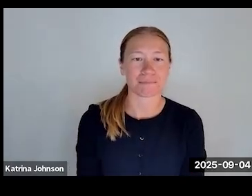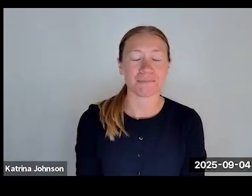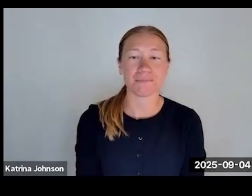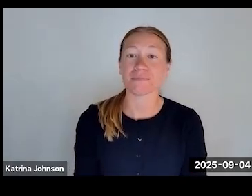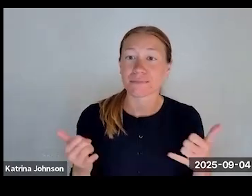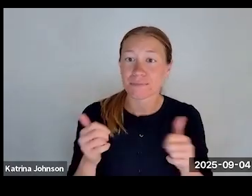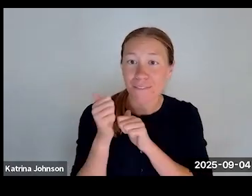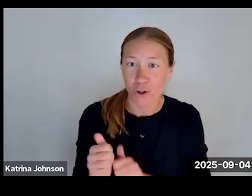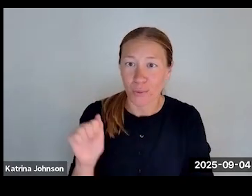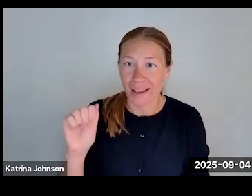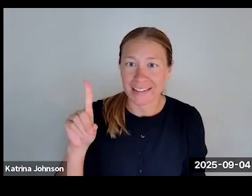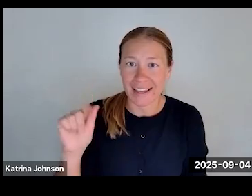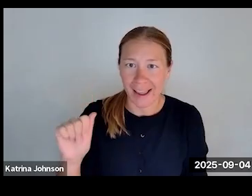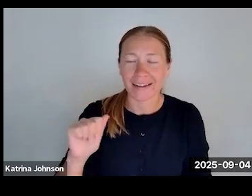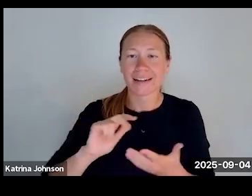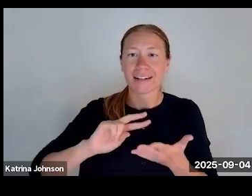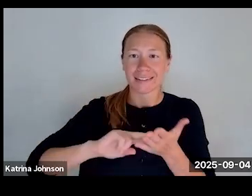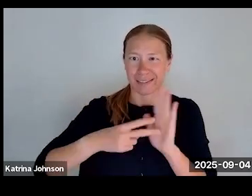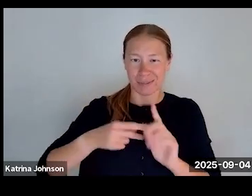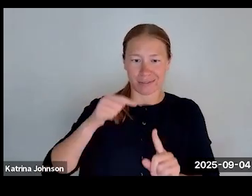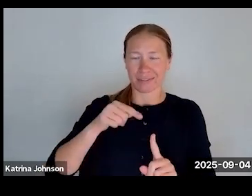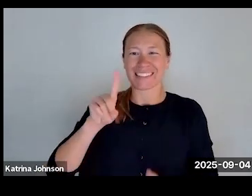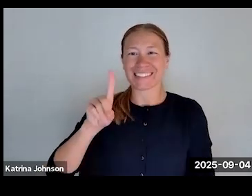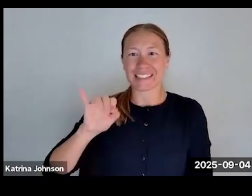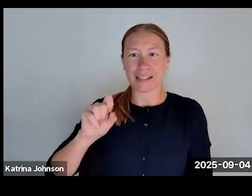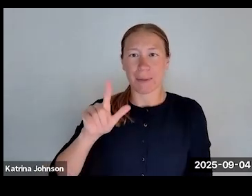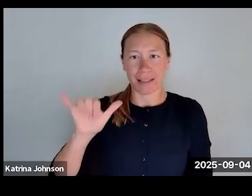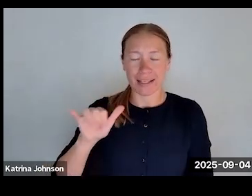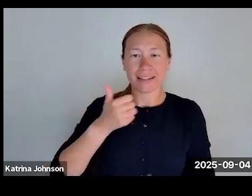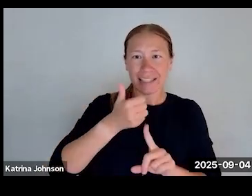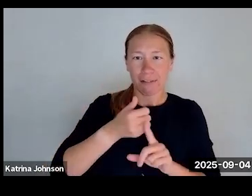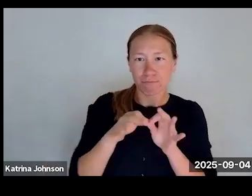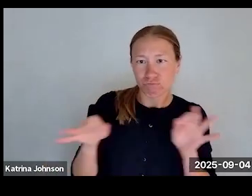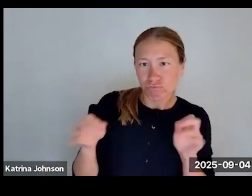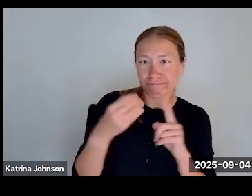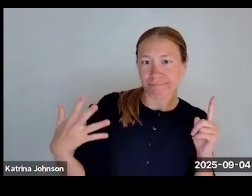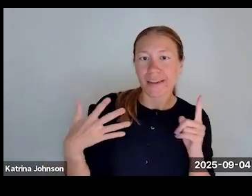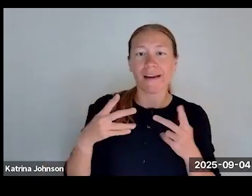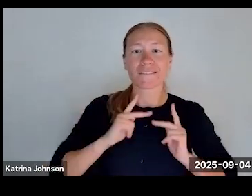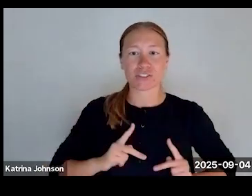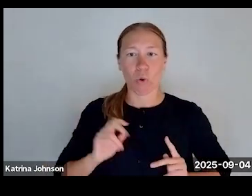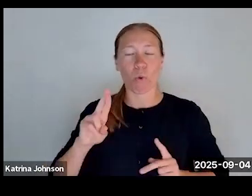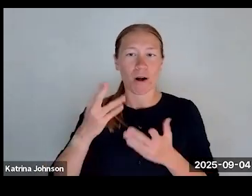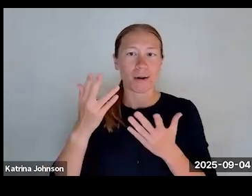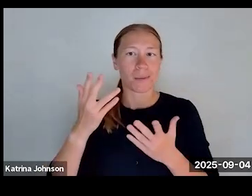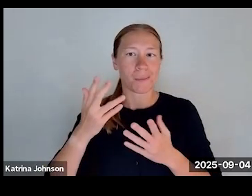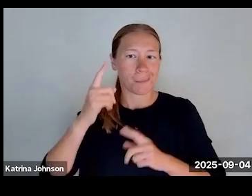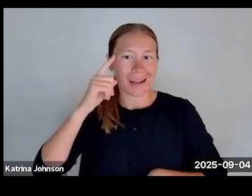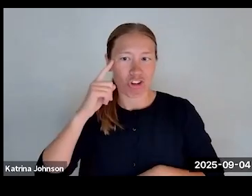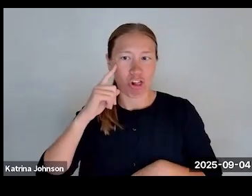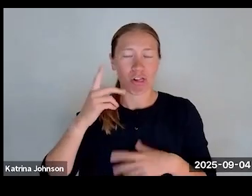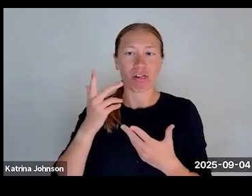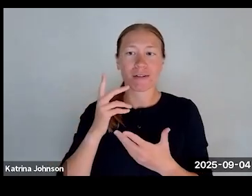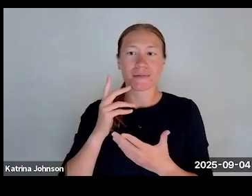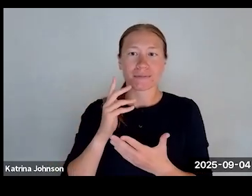Under the ADA, a disability is defined as a physical or mental impairment that substantially limits one or more major